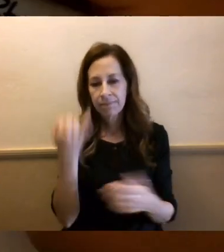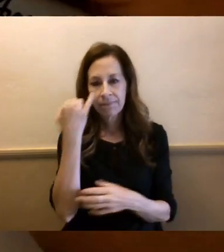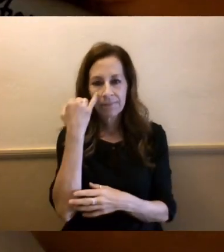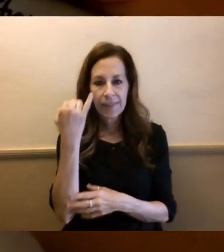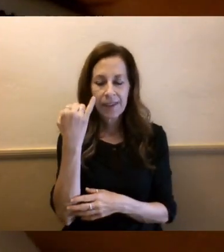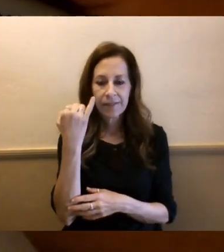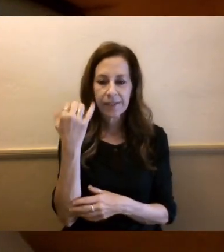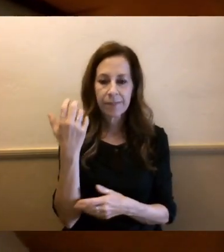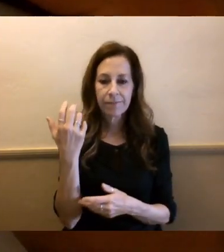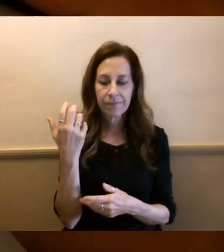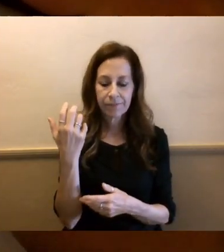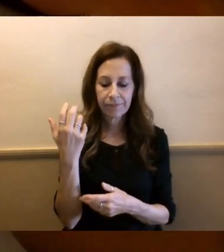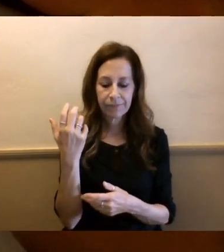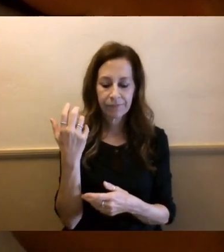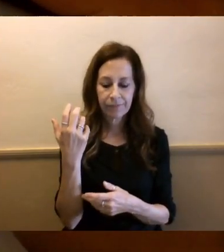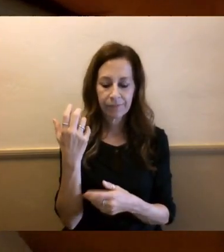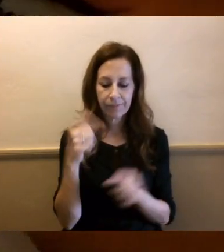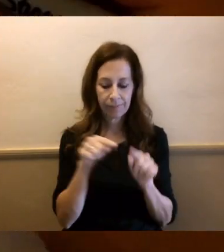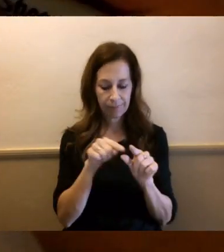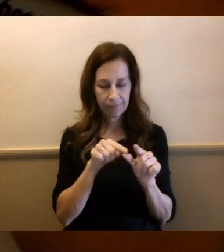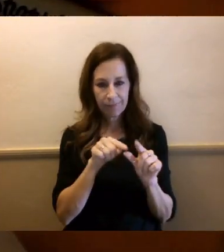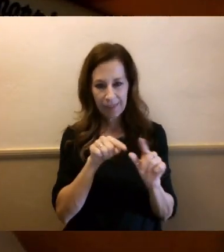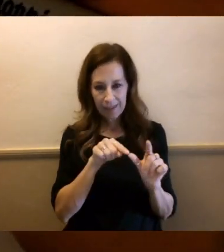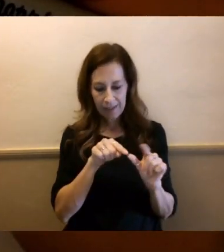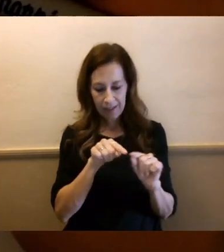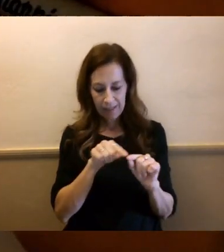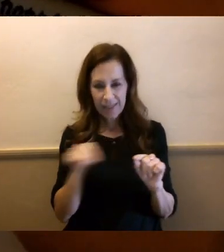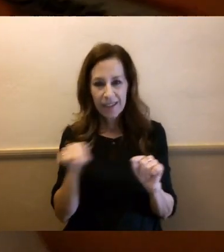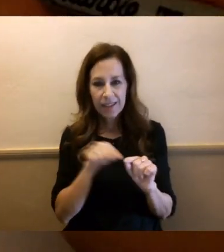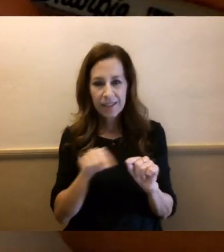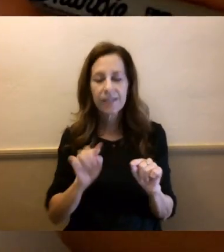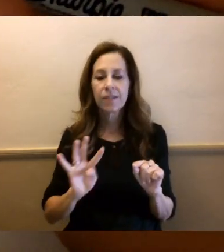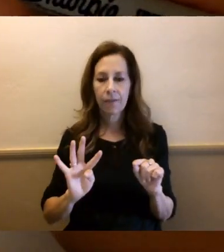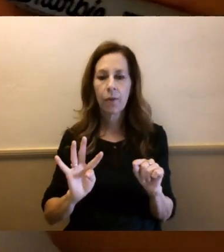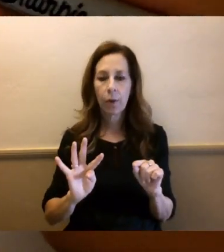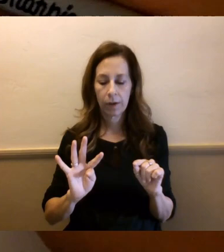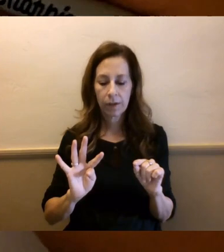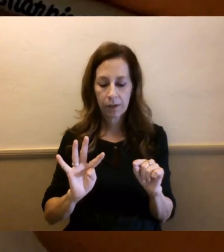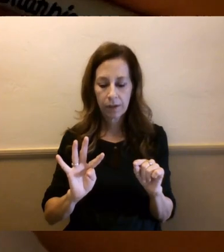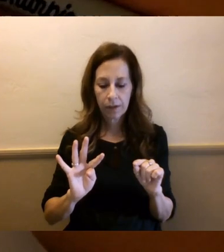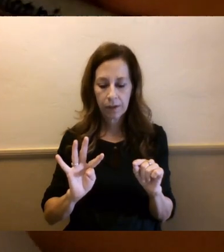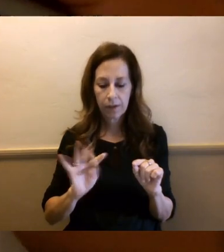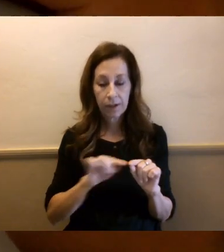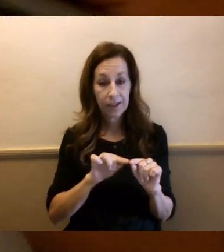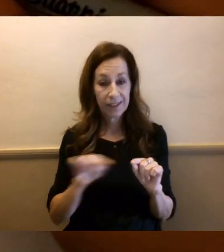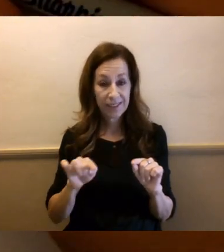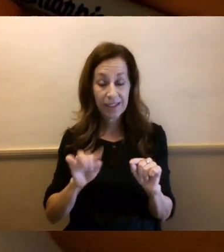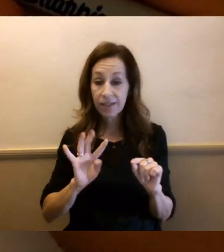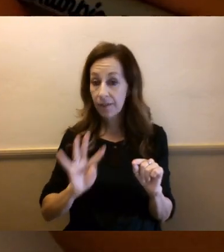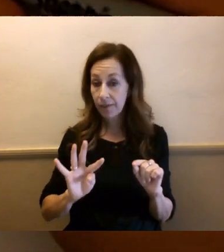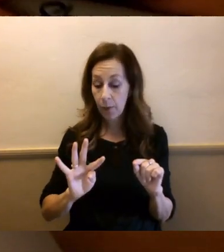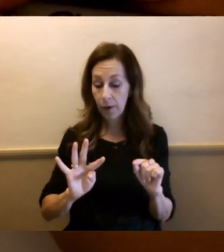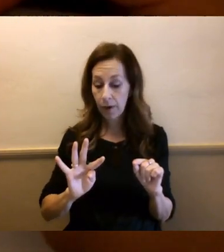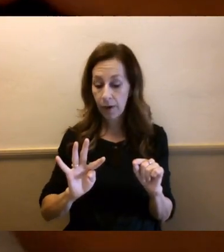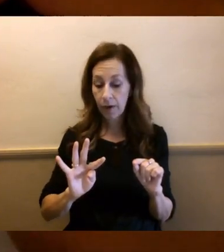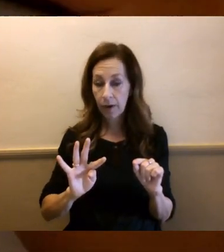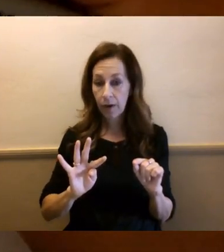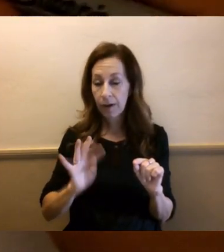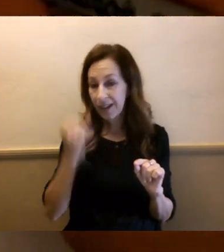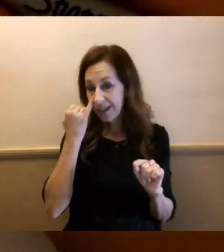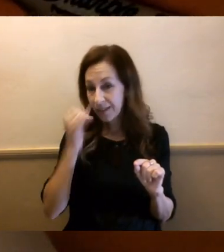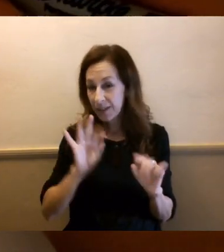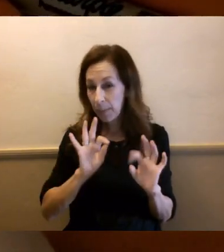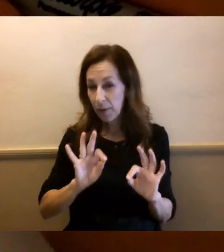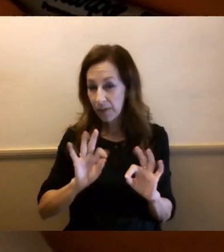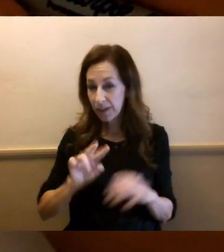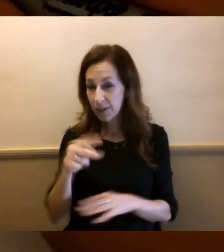Let's say that this measurement is 4. If this measurement is 4, and if this were a